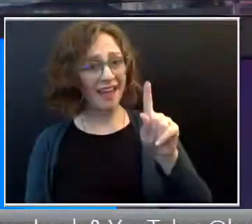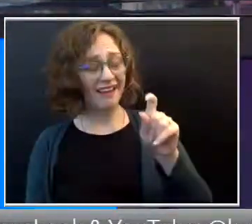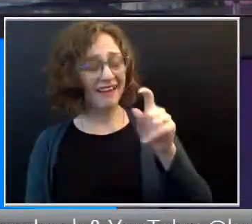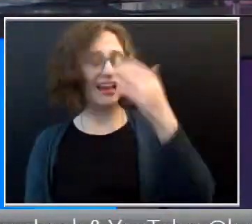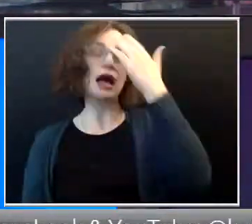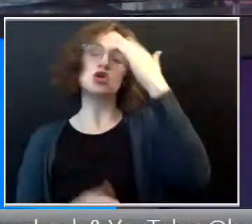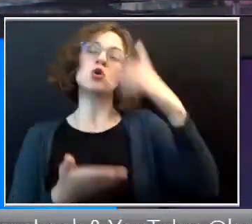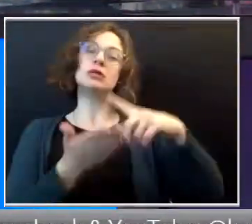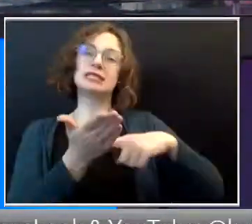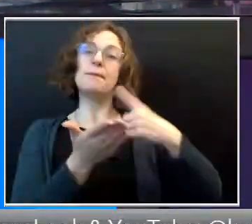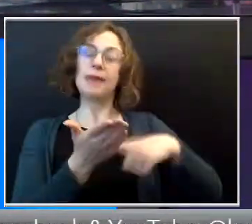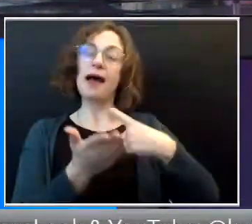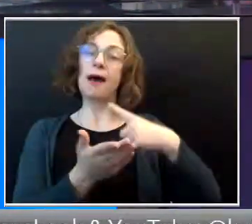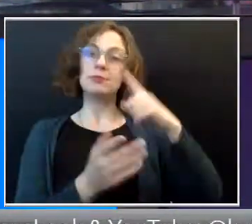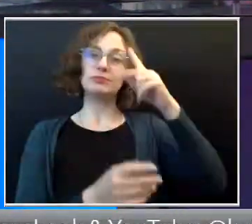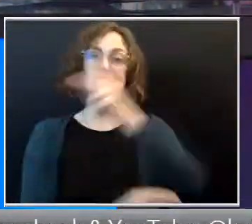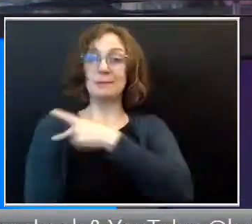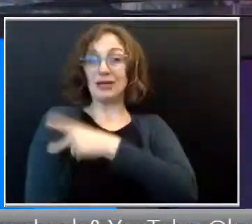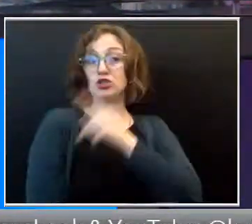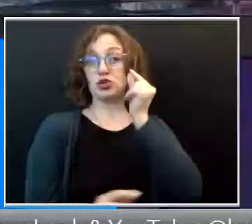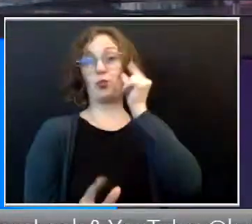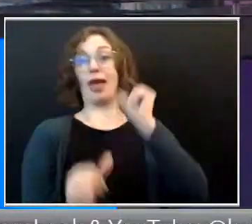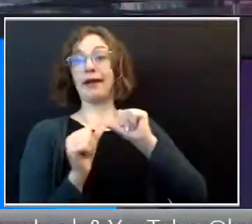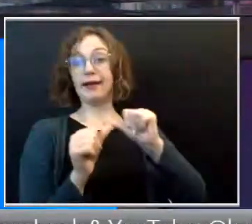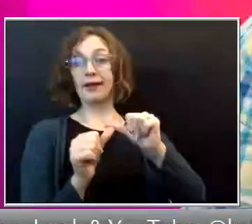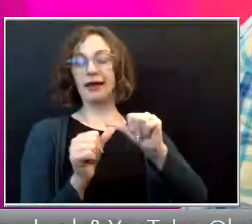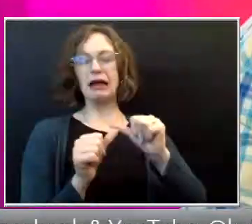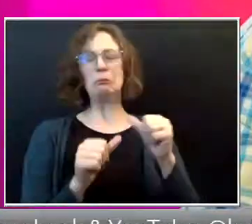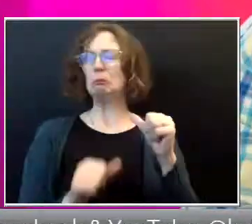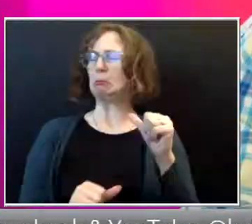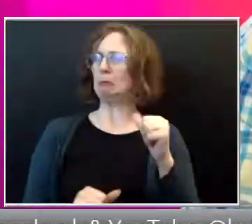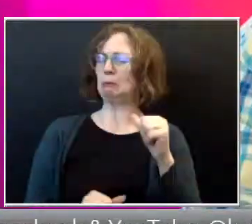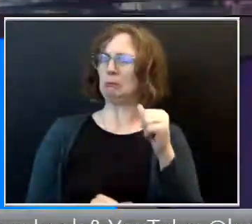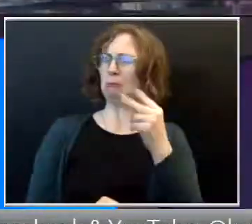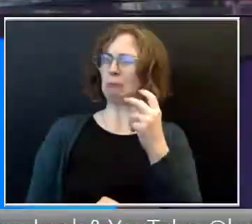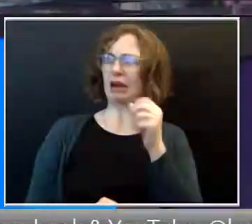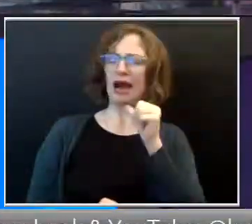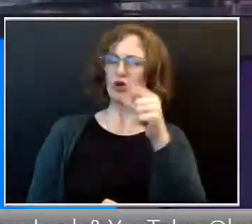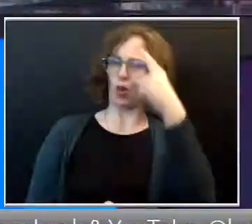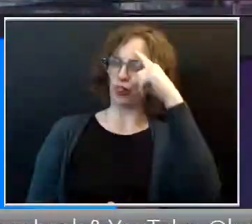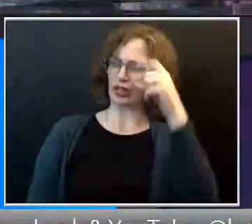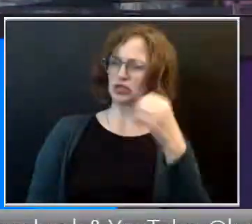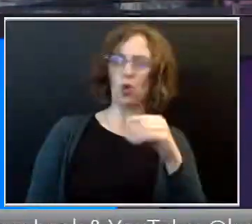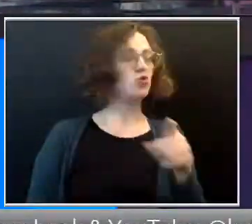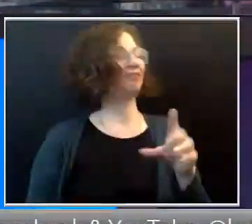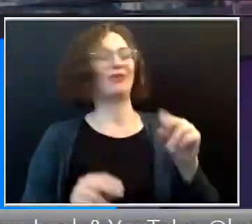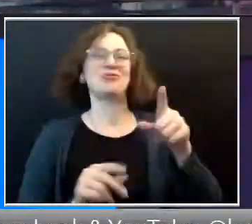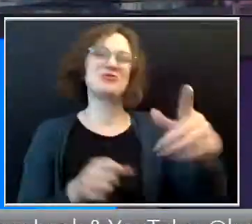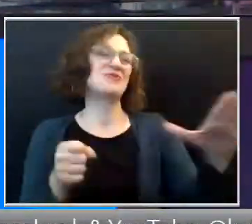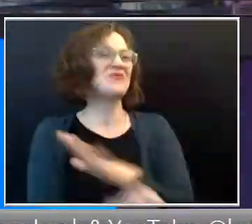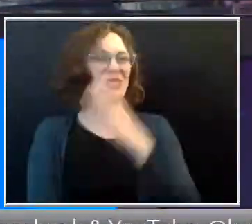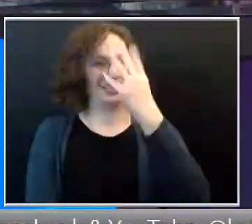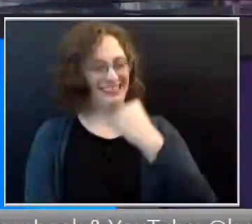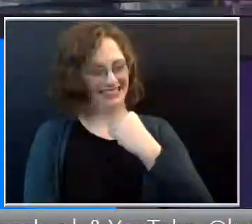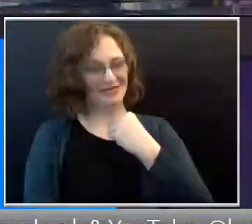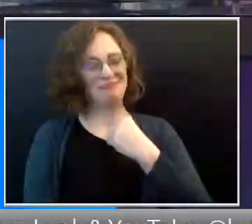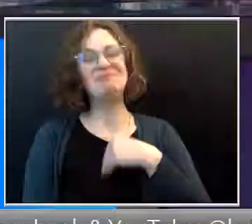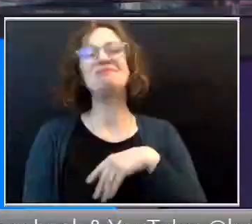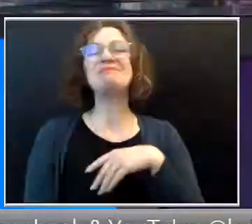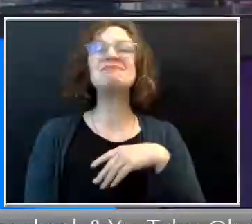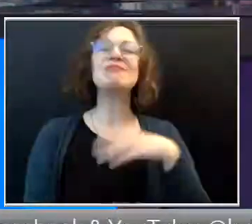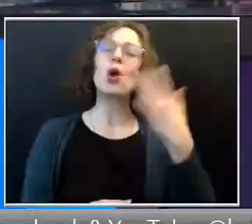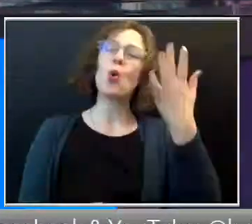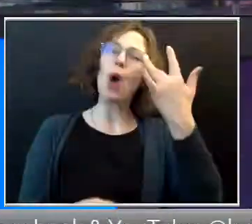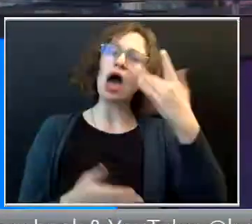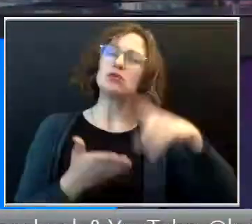remain awake. I don't think I was for that. Yeah. You were fully asleep for this one, yeah. In what cases would the patient stay awake? We